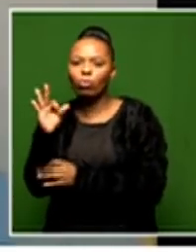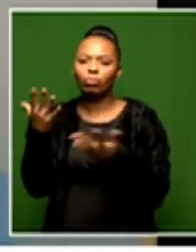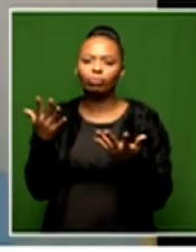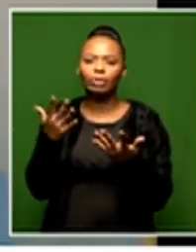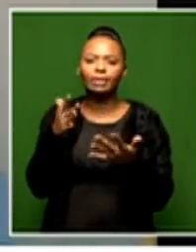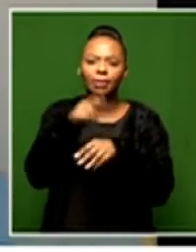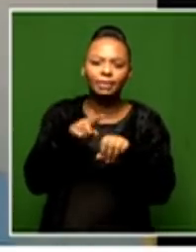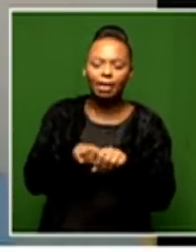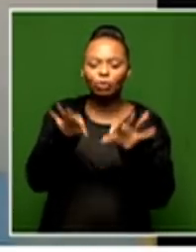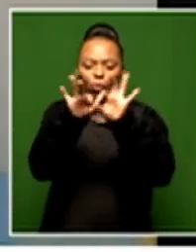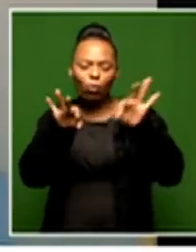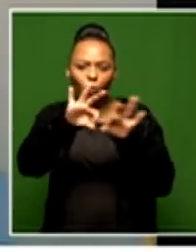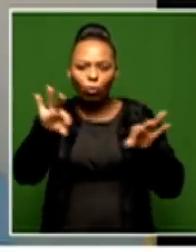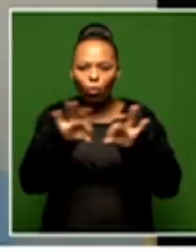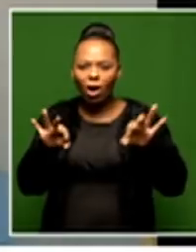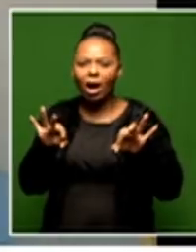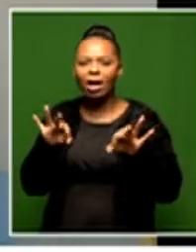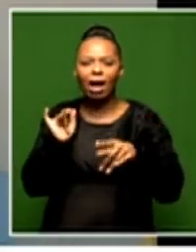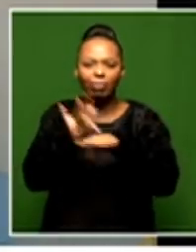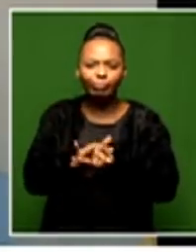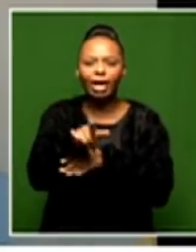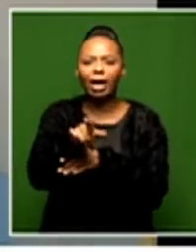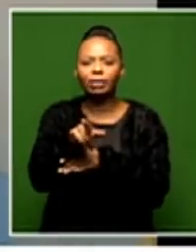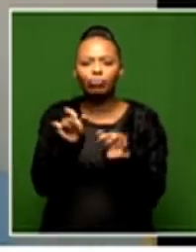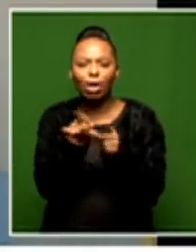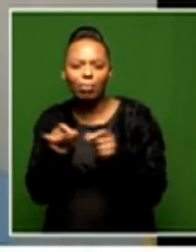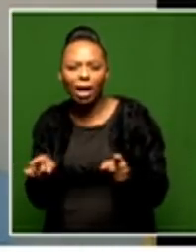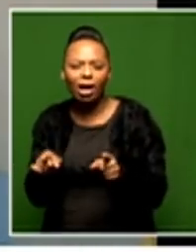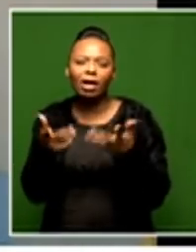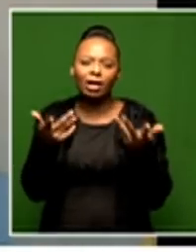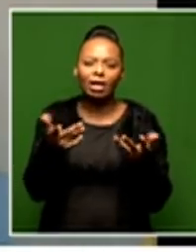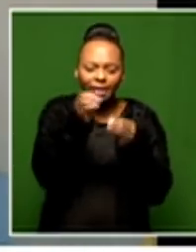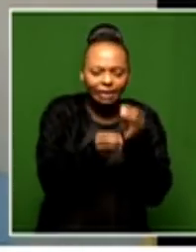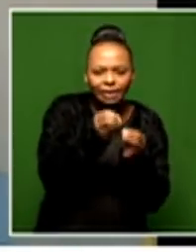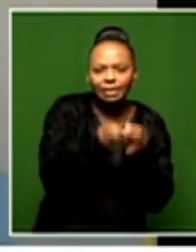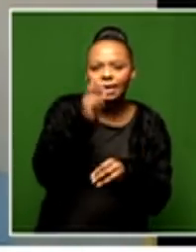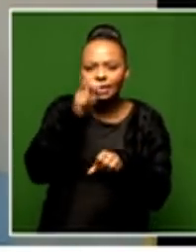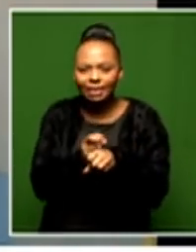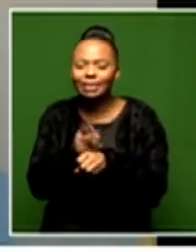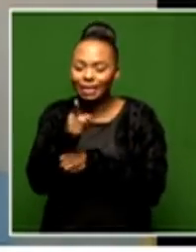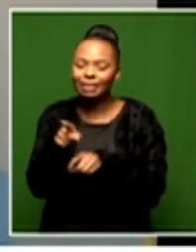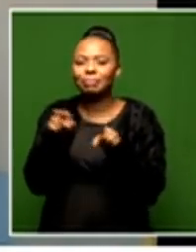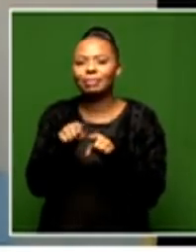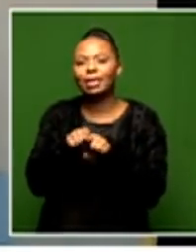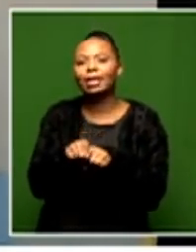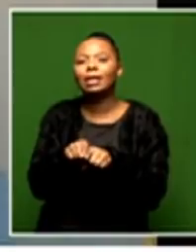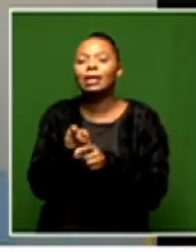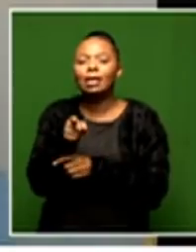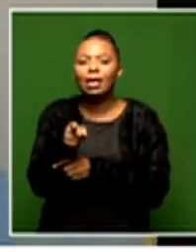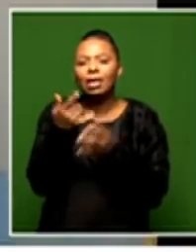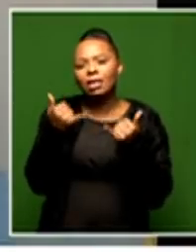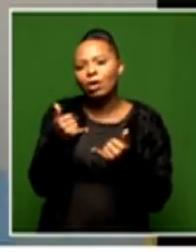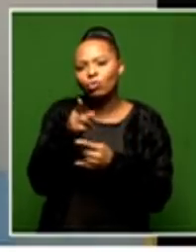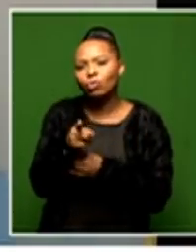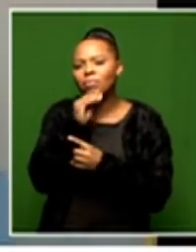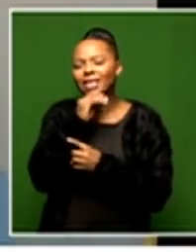networks, the wires that bring us electricity, the costs have to be recovered. Then that leads us into another